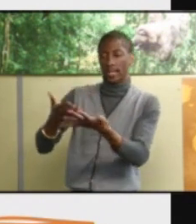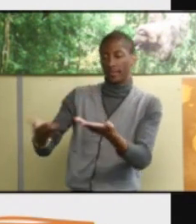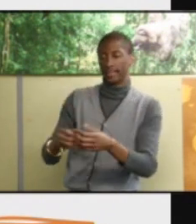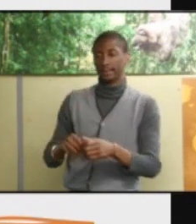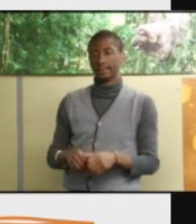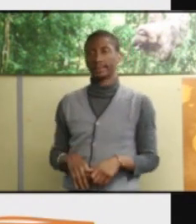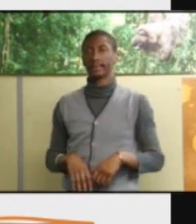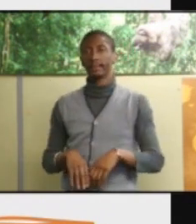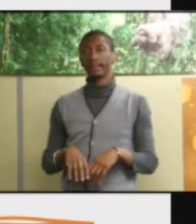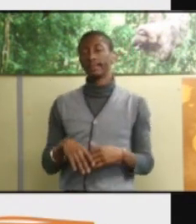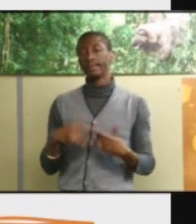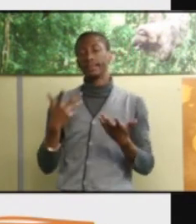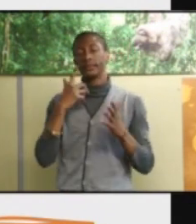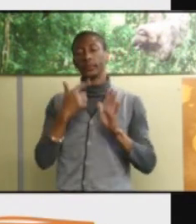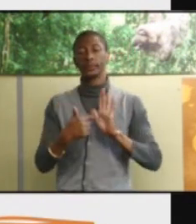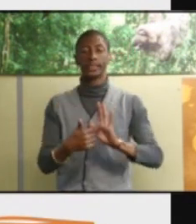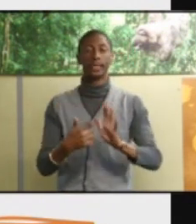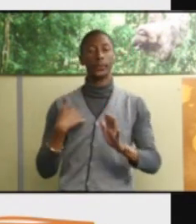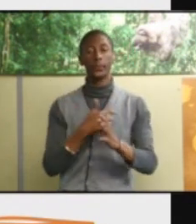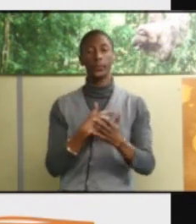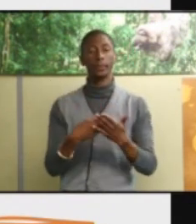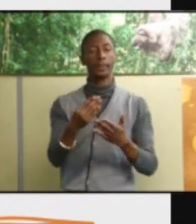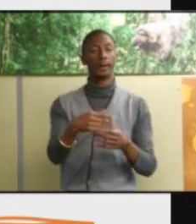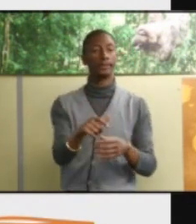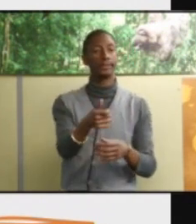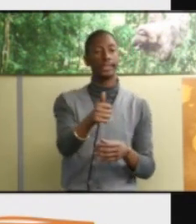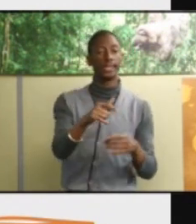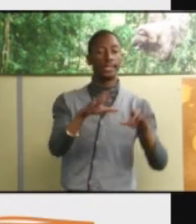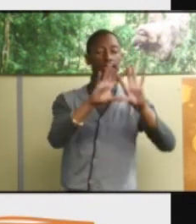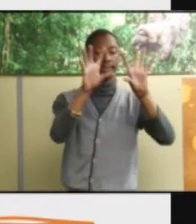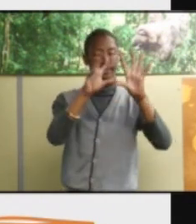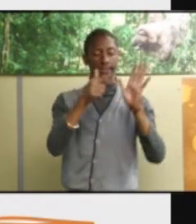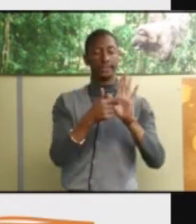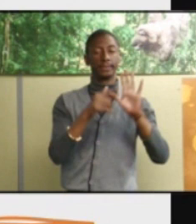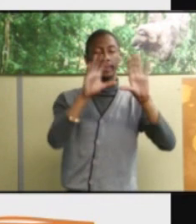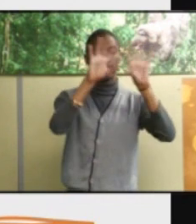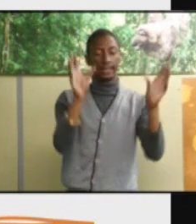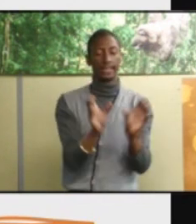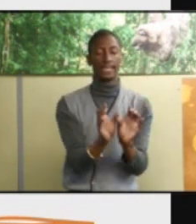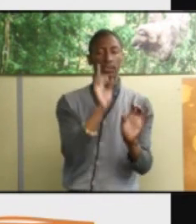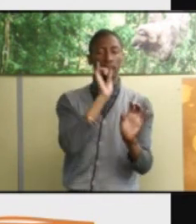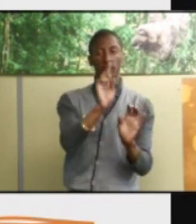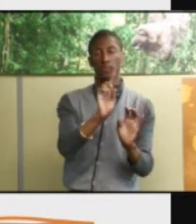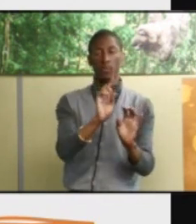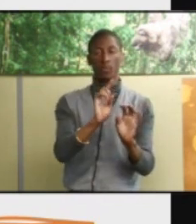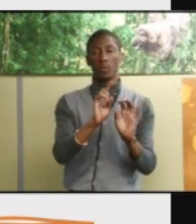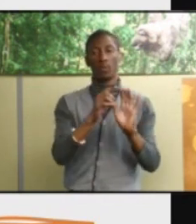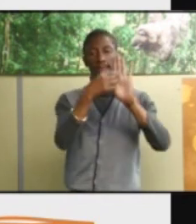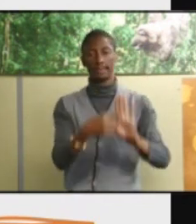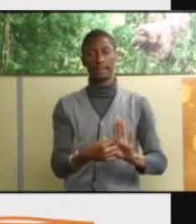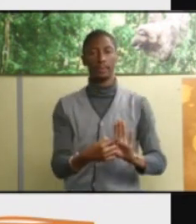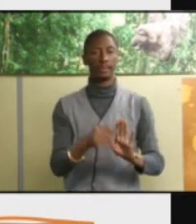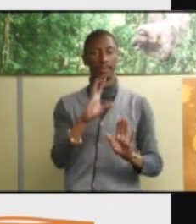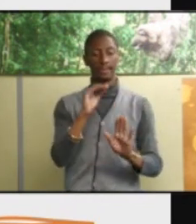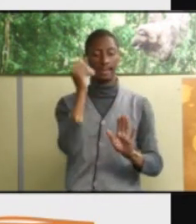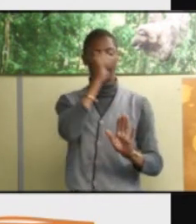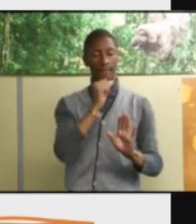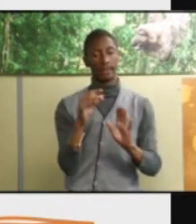bought 10 display cases for an exhibit at African American History and